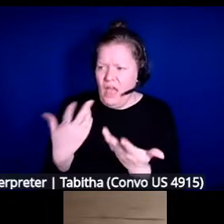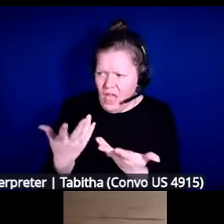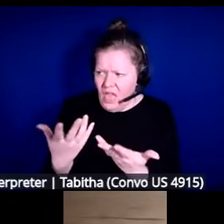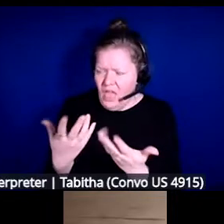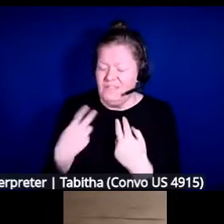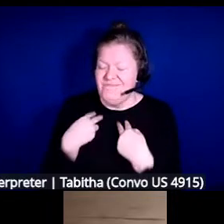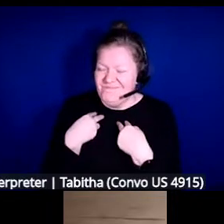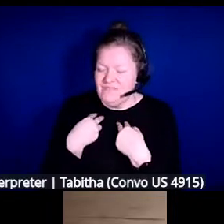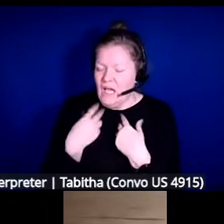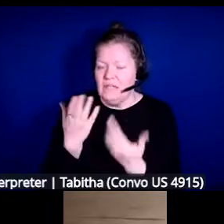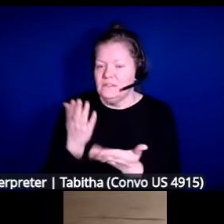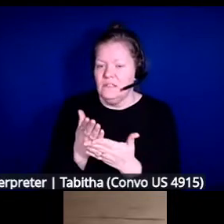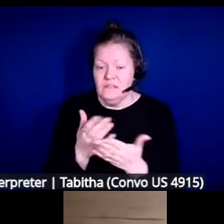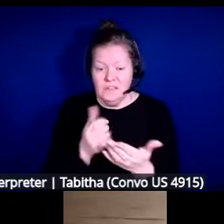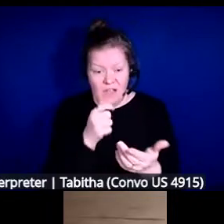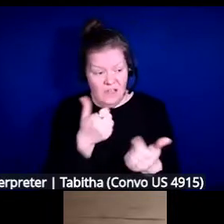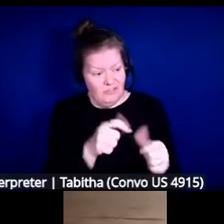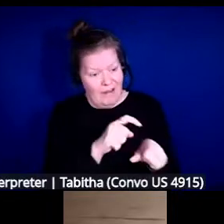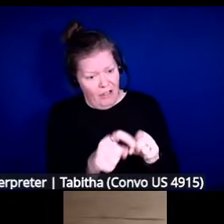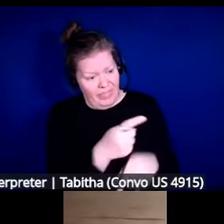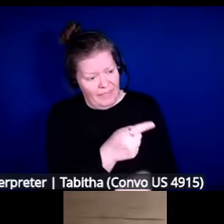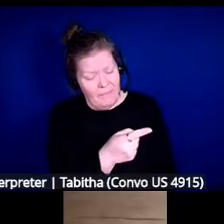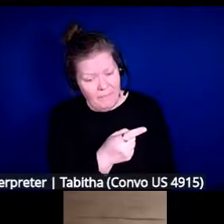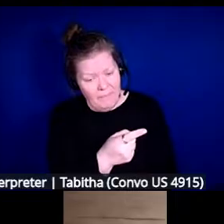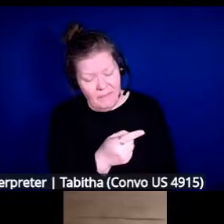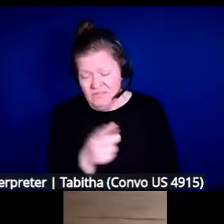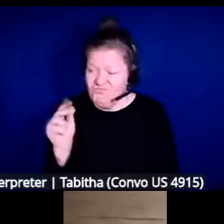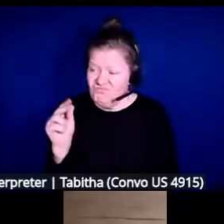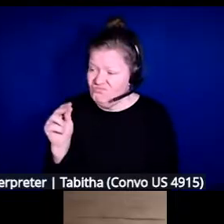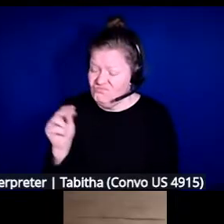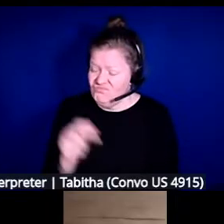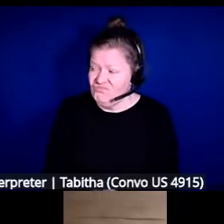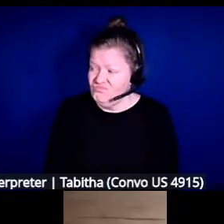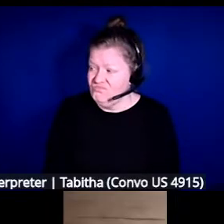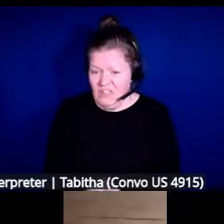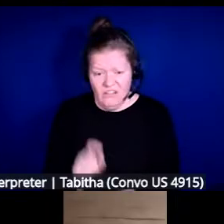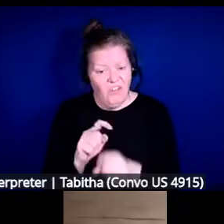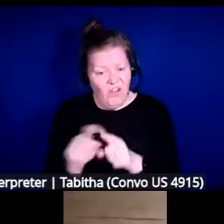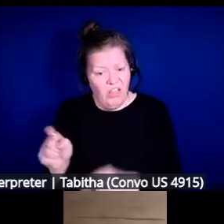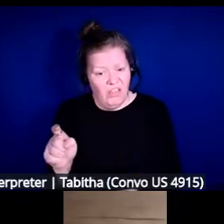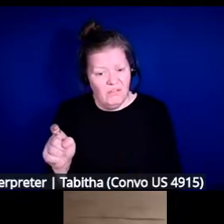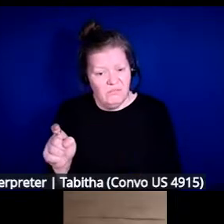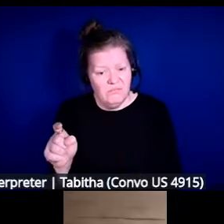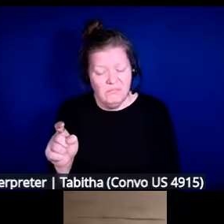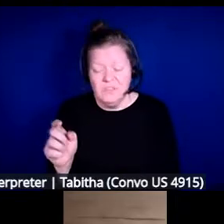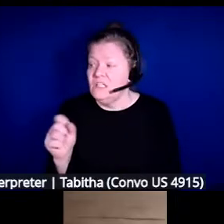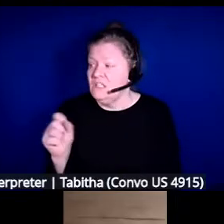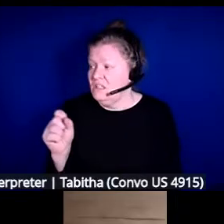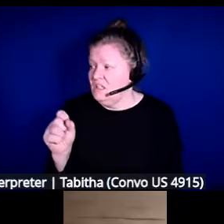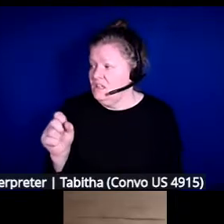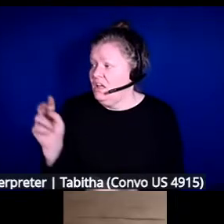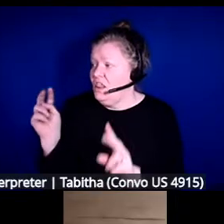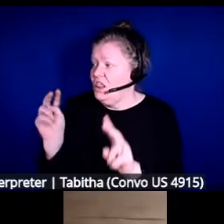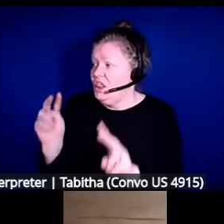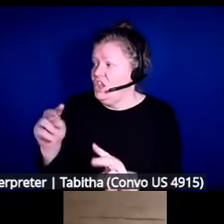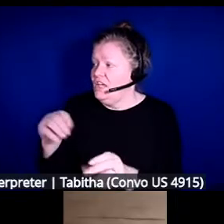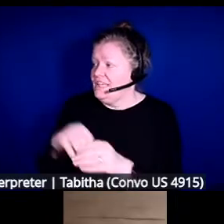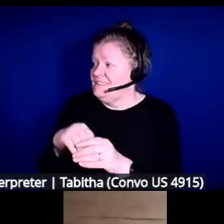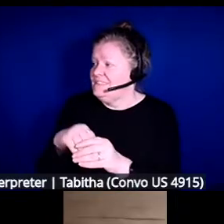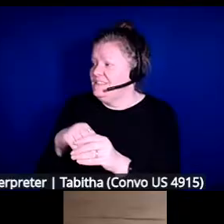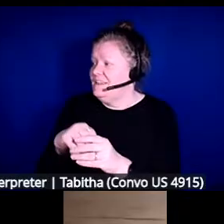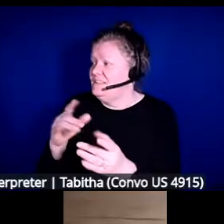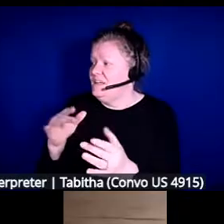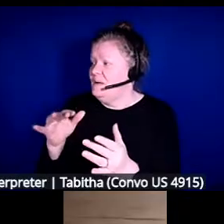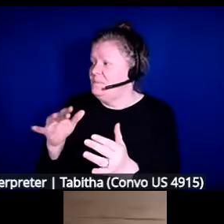stopped. You ain't try calling him? Mm-mm. Oh, Call Sandy. him. Look inside